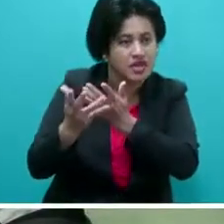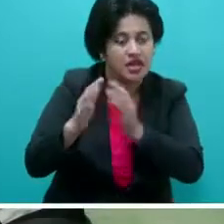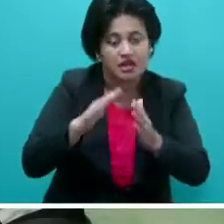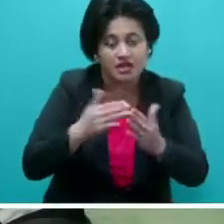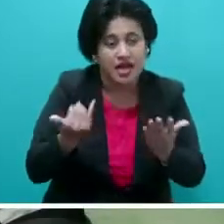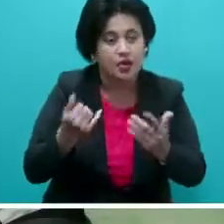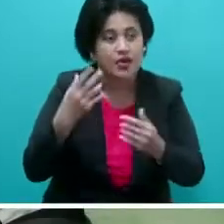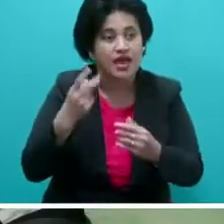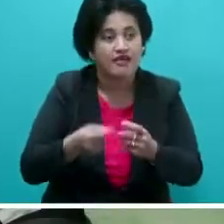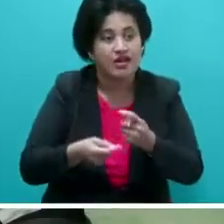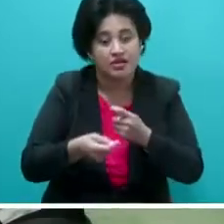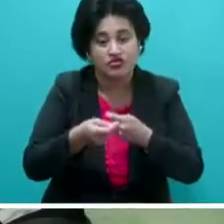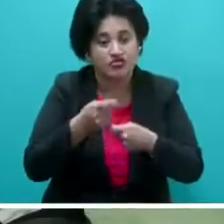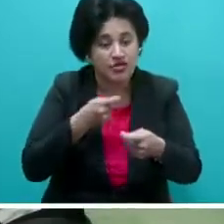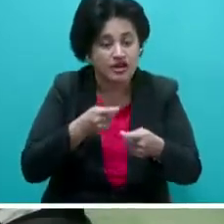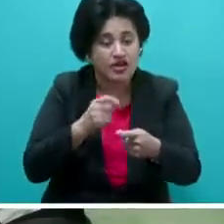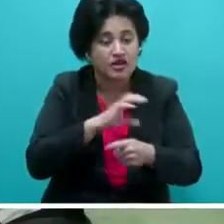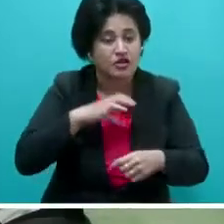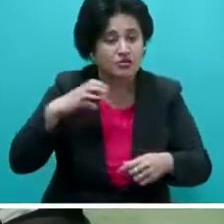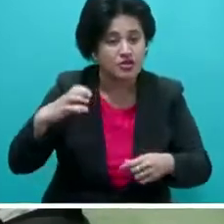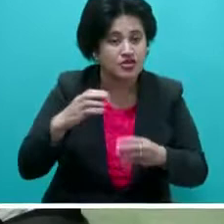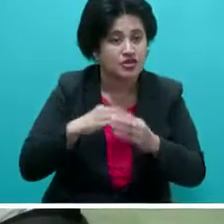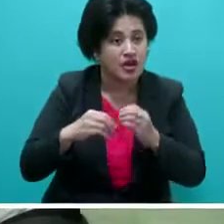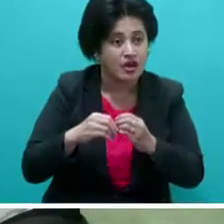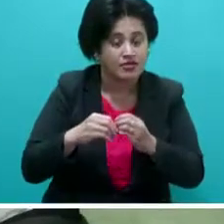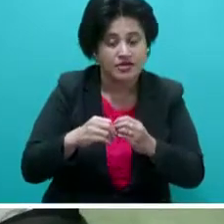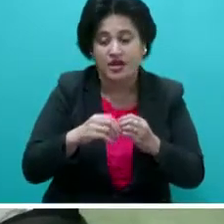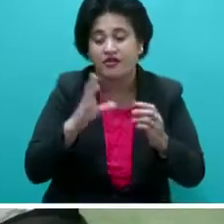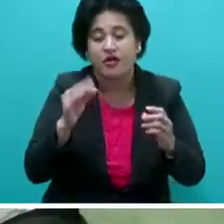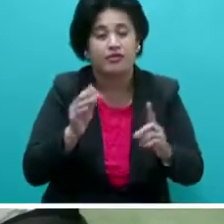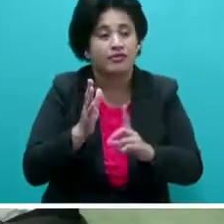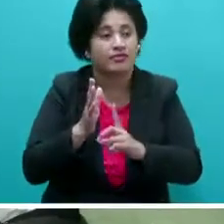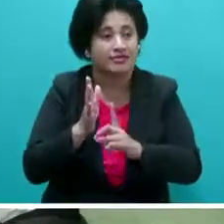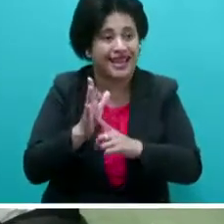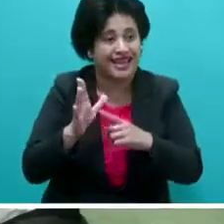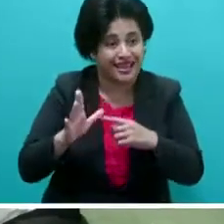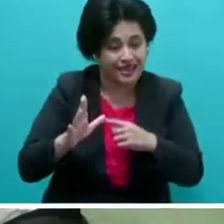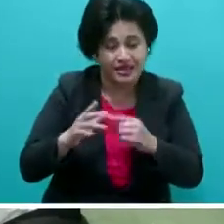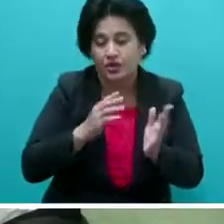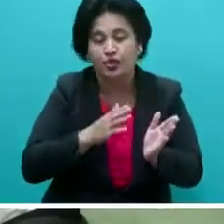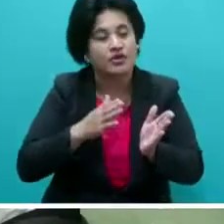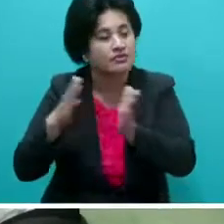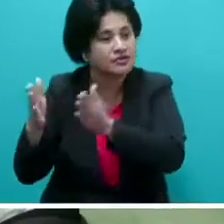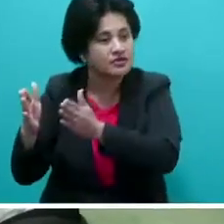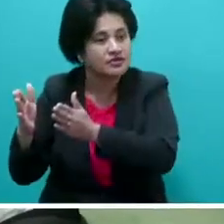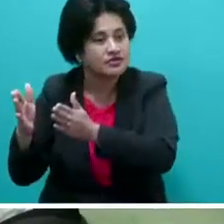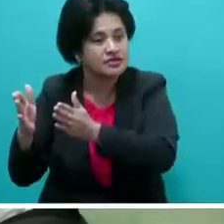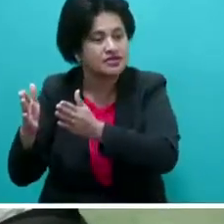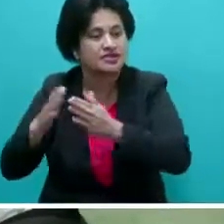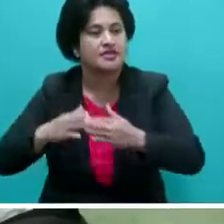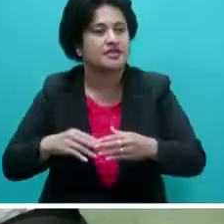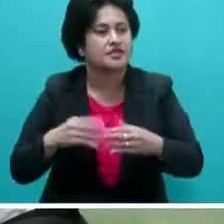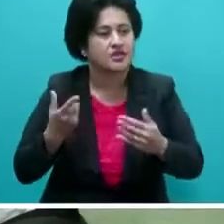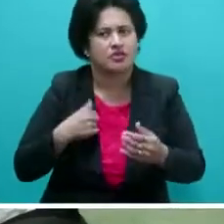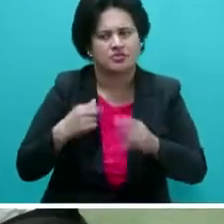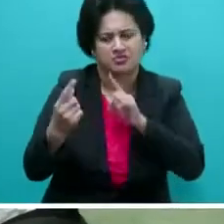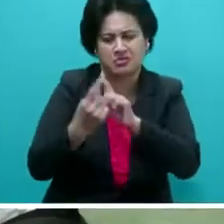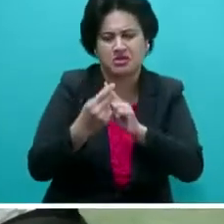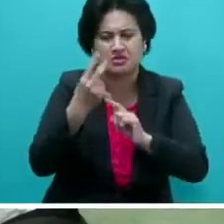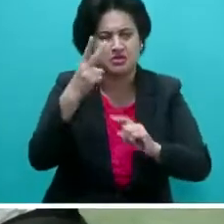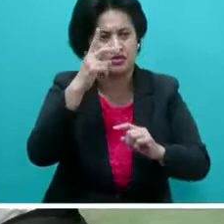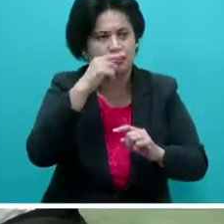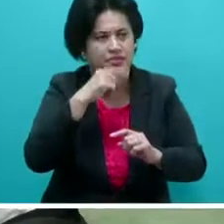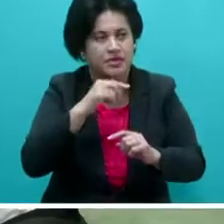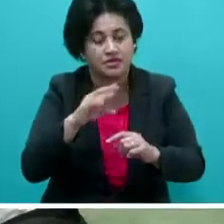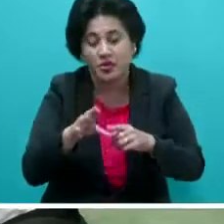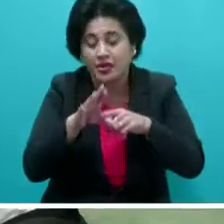from LA to San Francisco to tap into the Silicon Valley. I met with 2 people who are helping us do coding courses here, so our